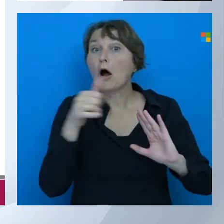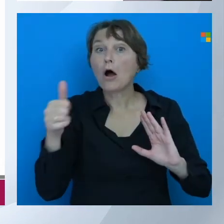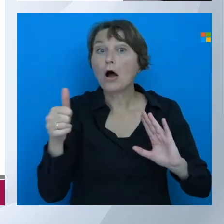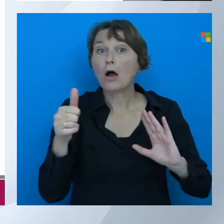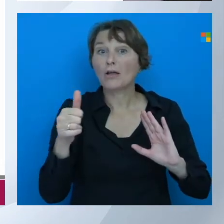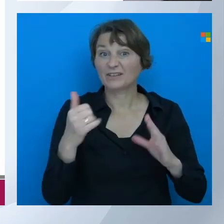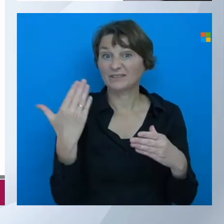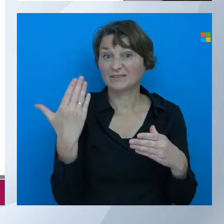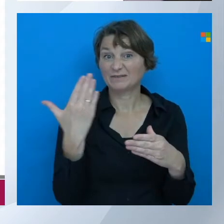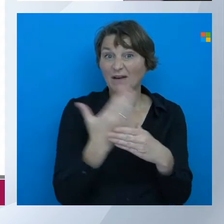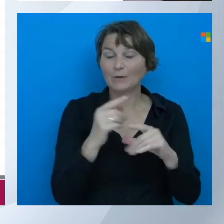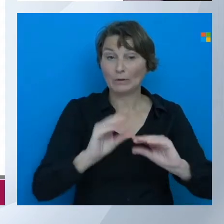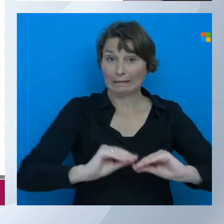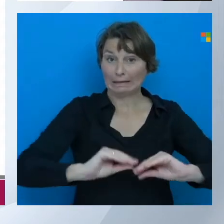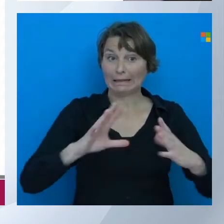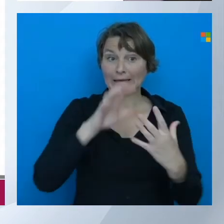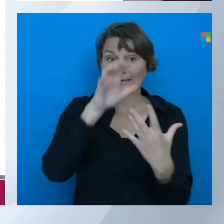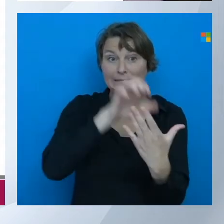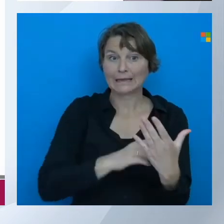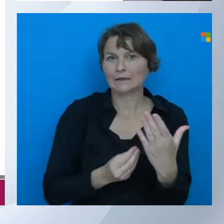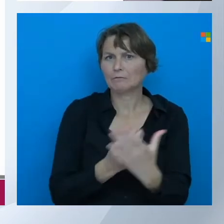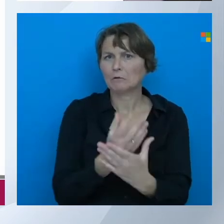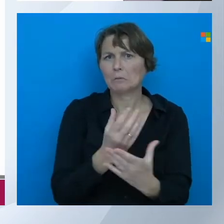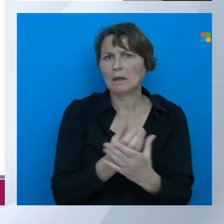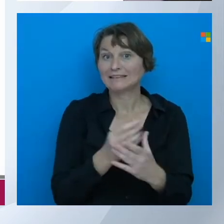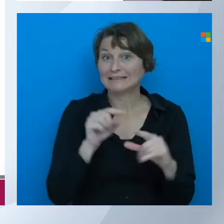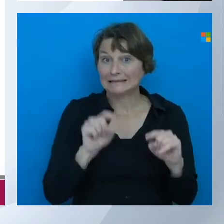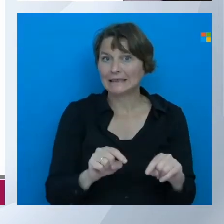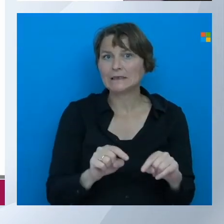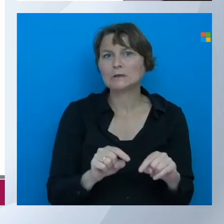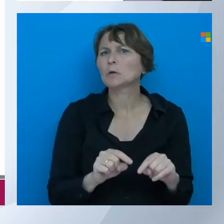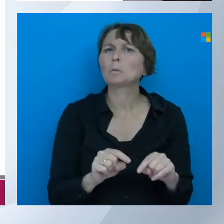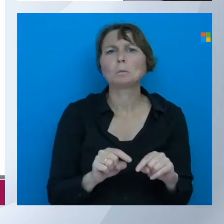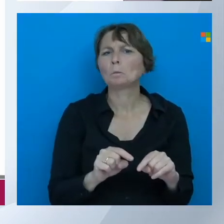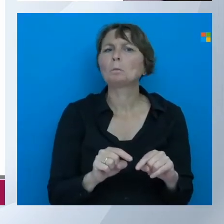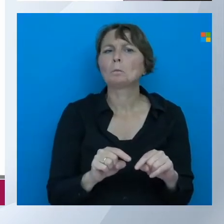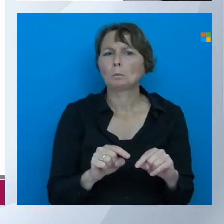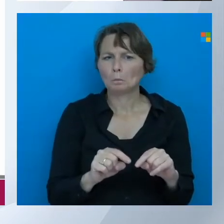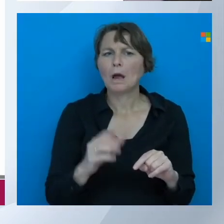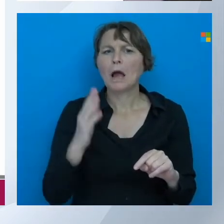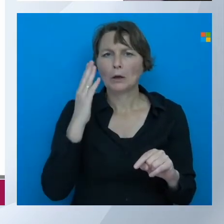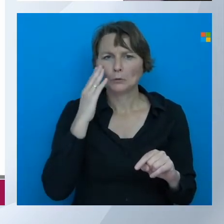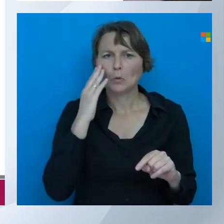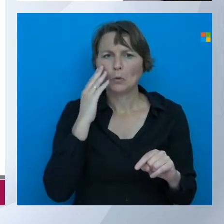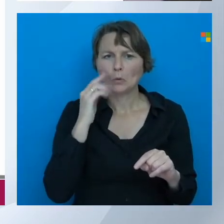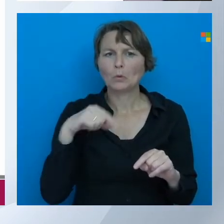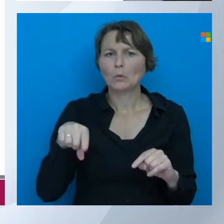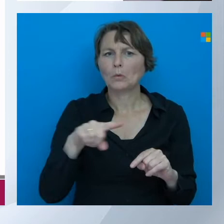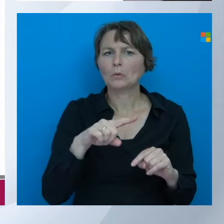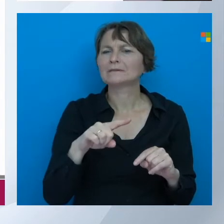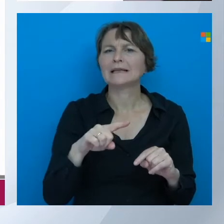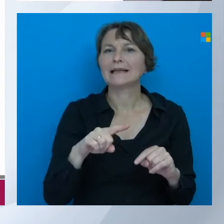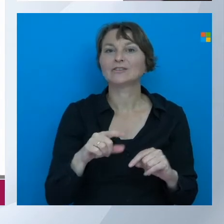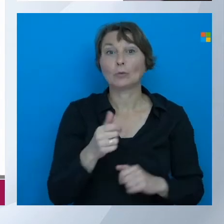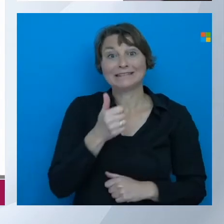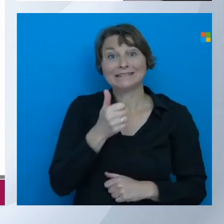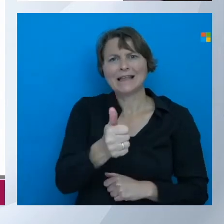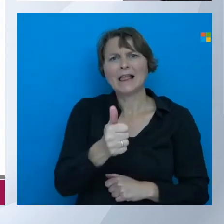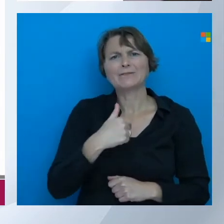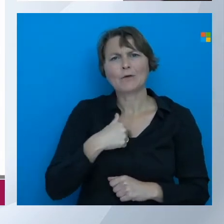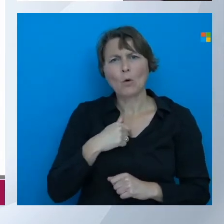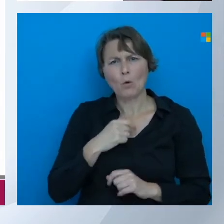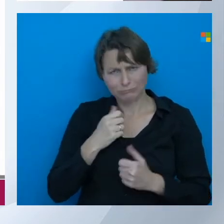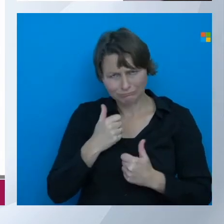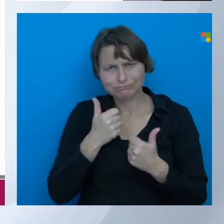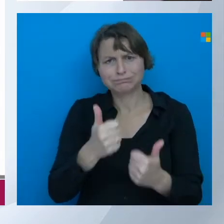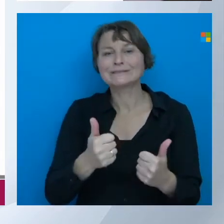text information stored in it. And do note that this is not a try this at home comment. This is not best practice,